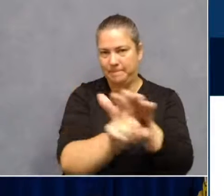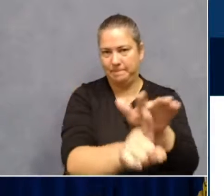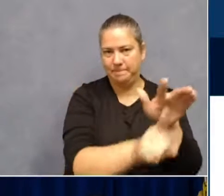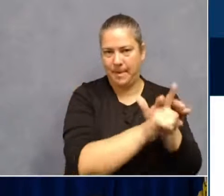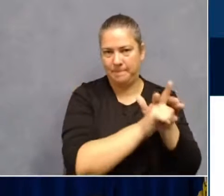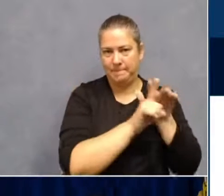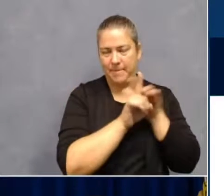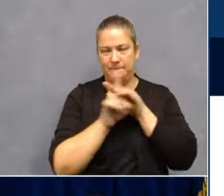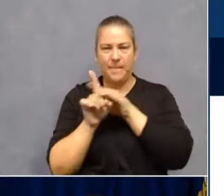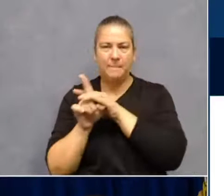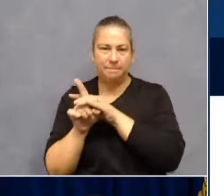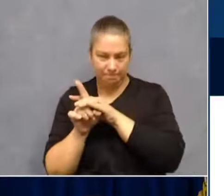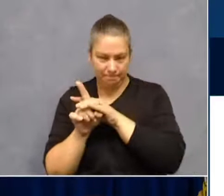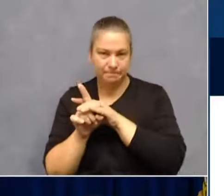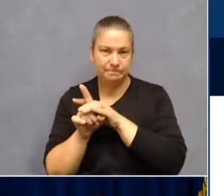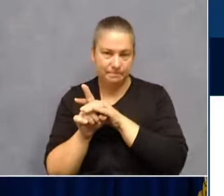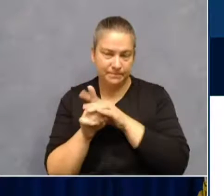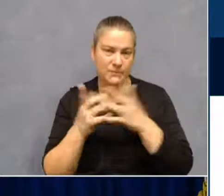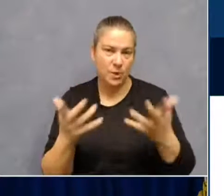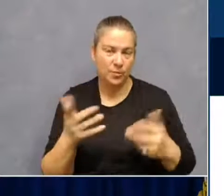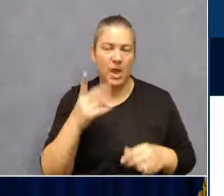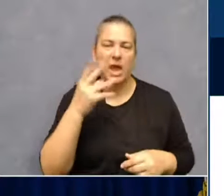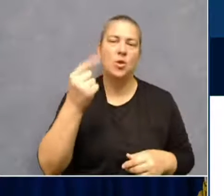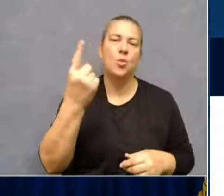them, and 1 death.